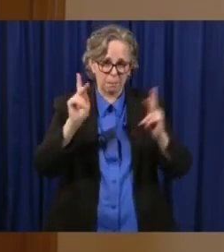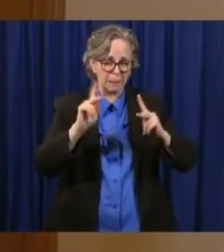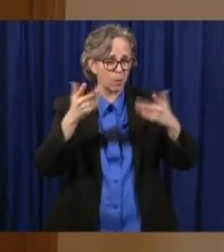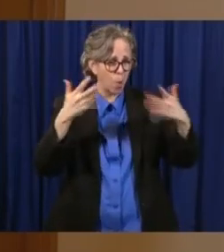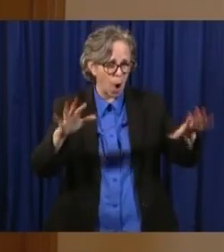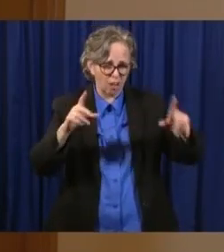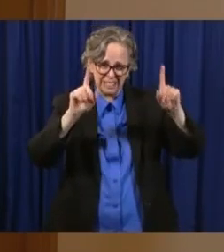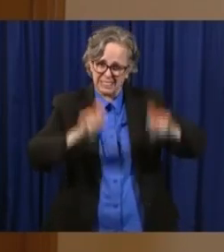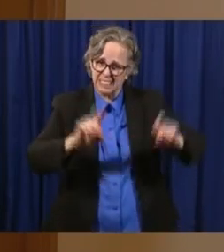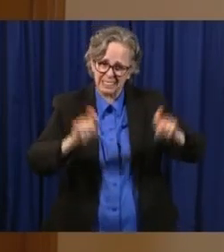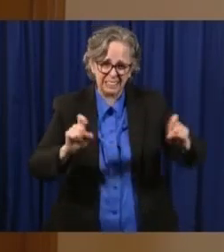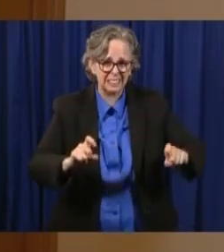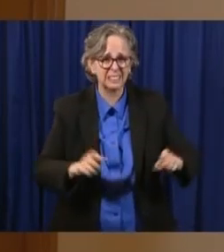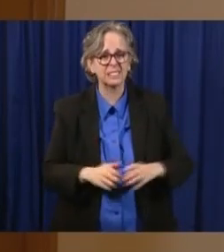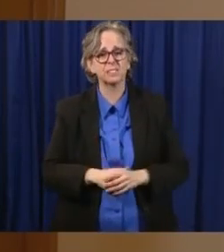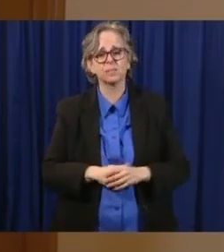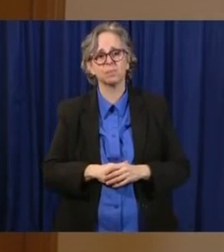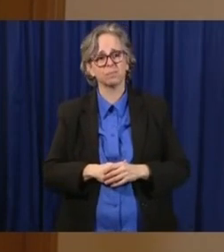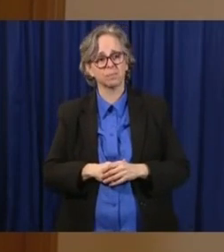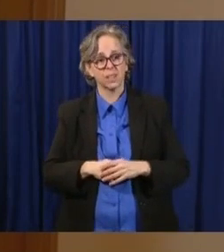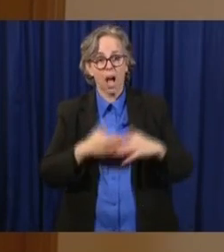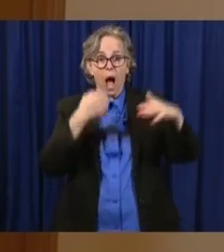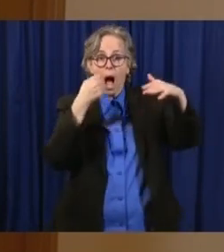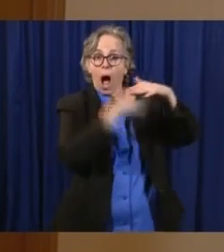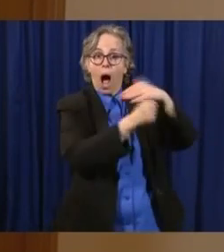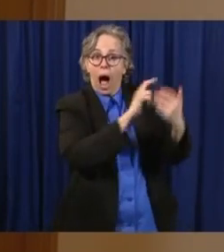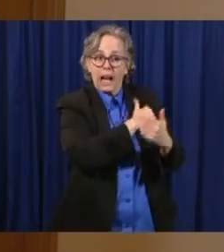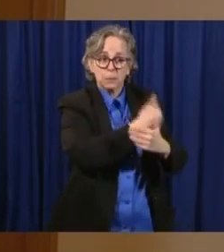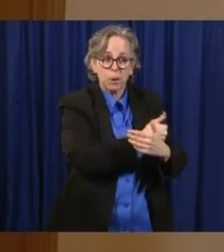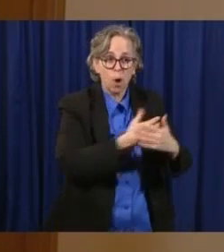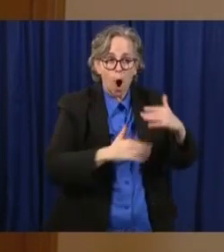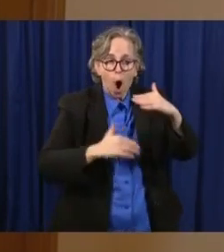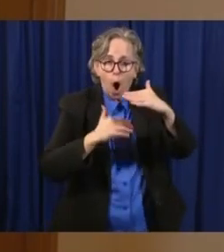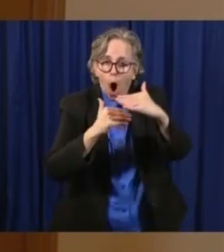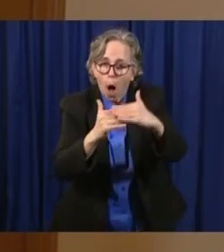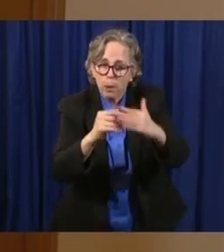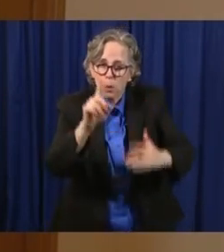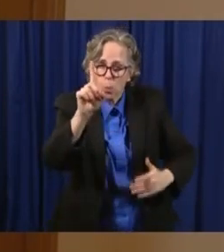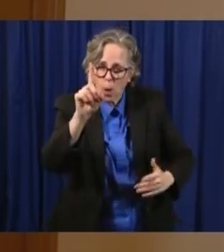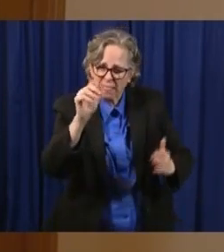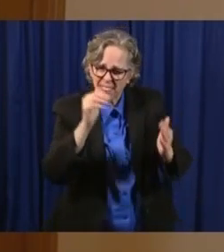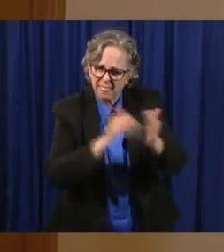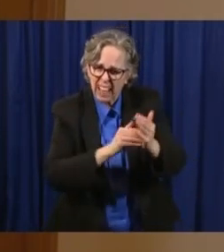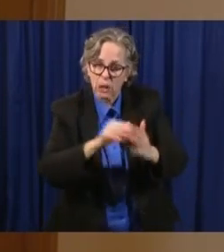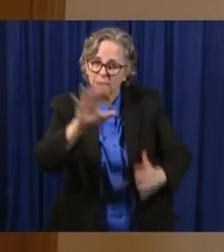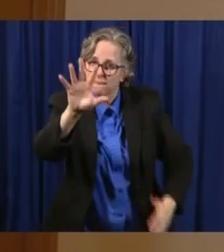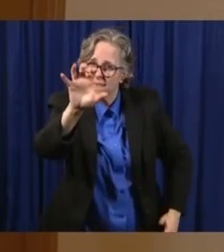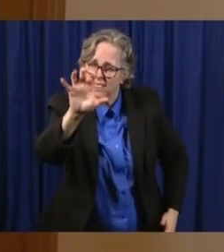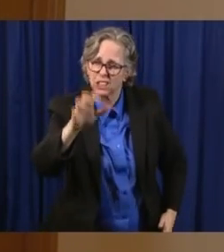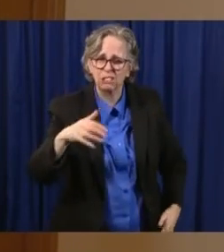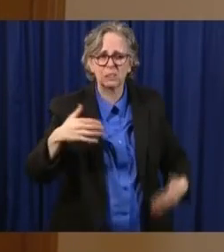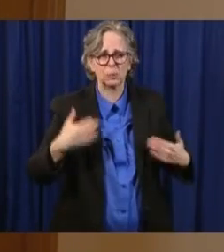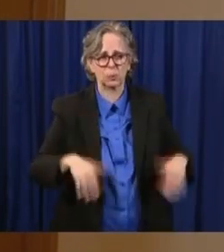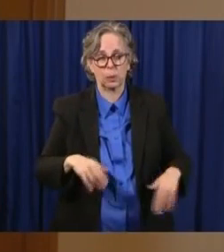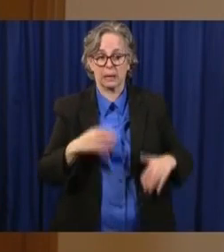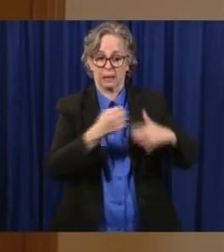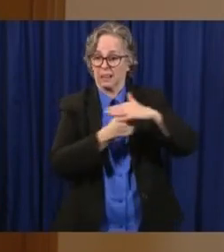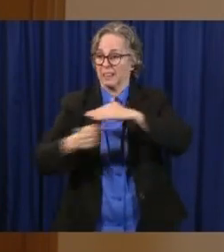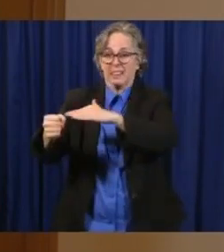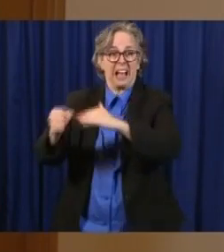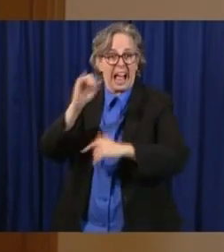Hospitalizations, to date, almost 1,500 hospitalizations and ICU admissions at